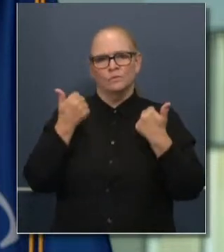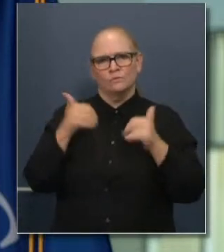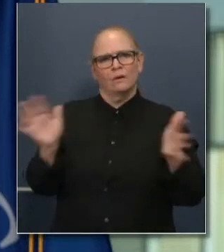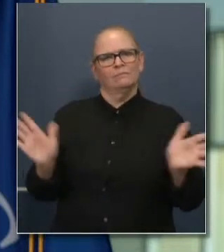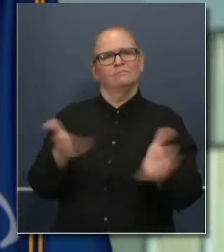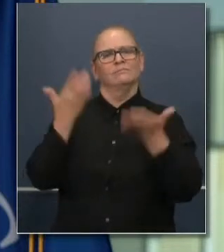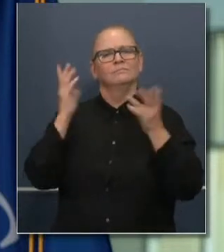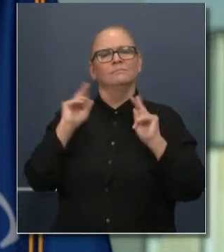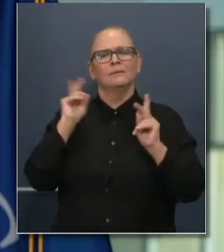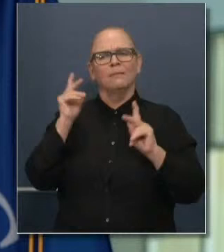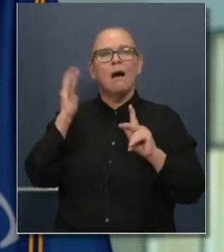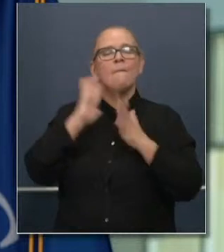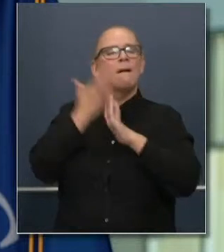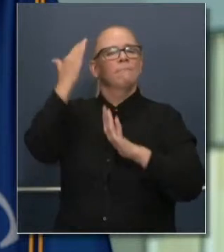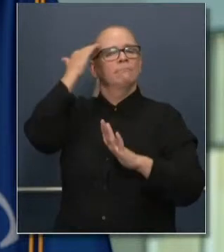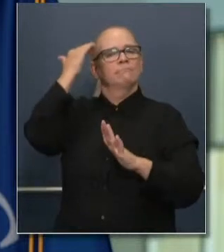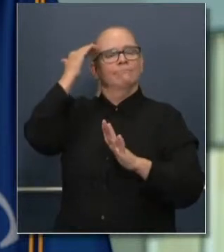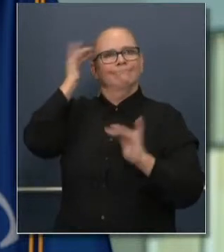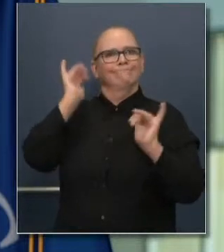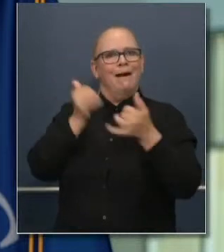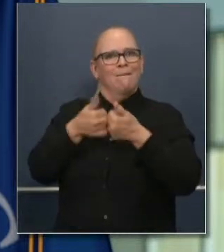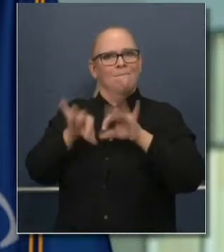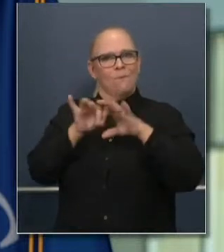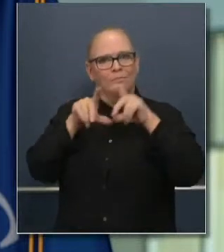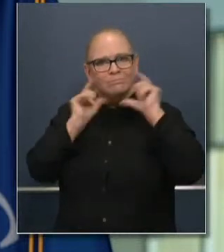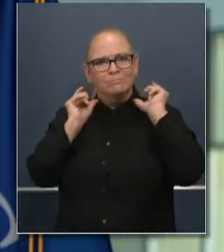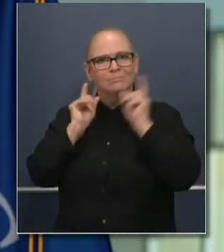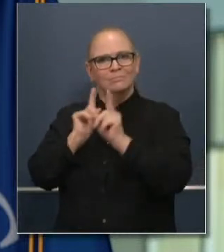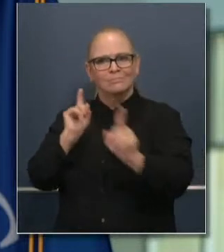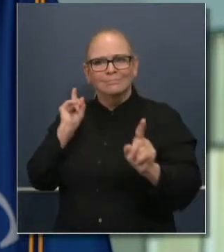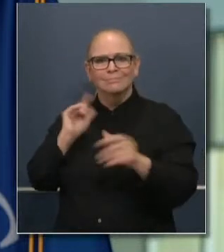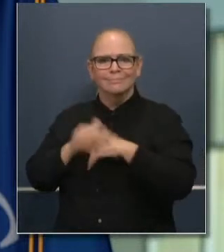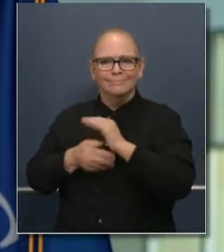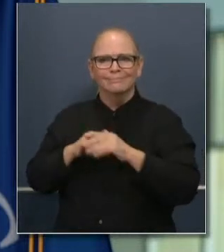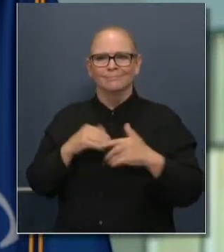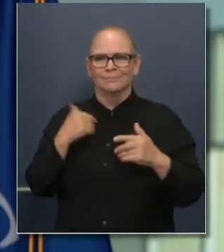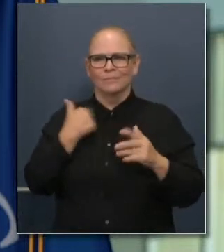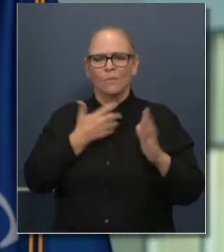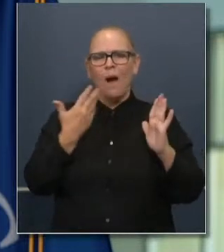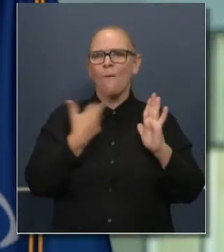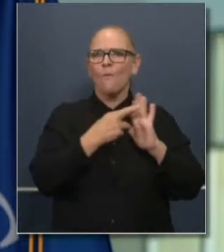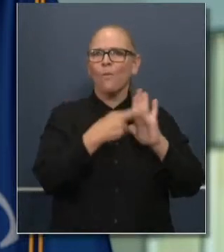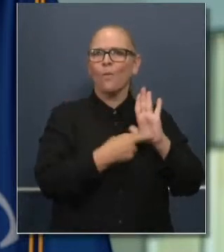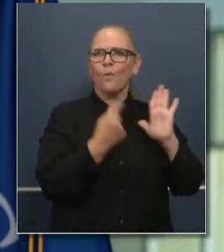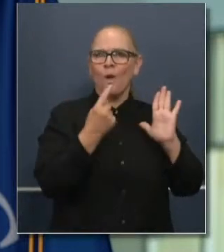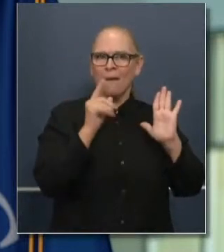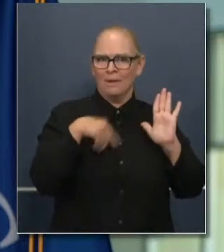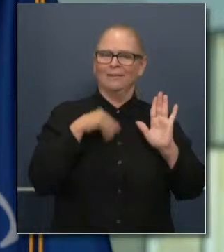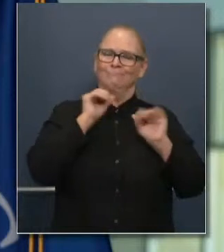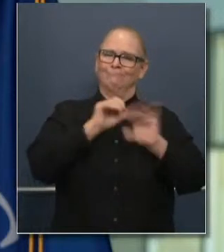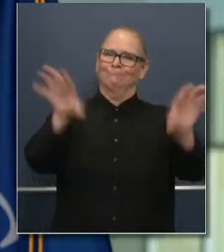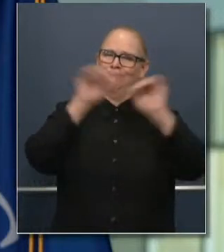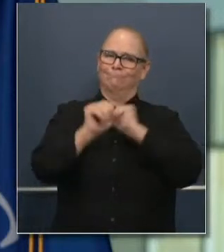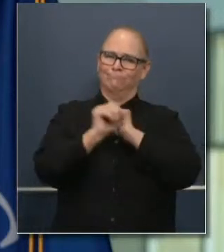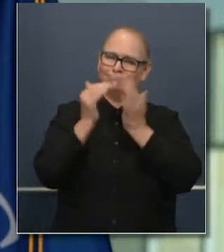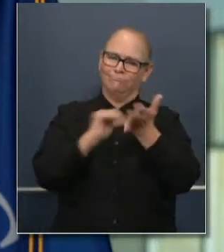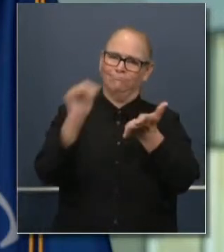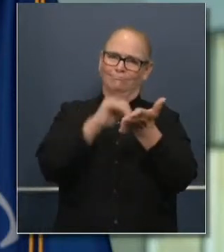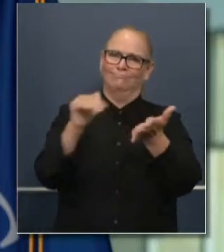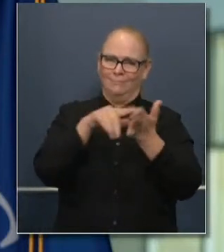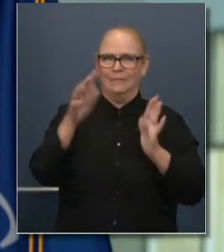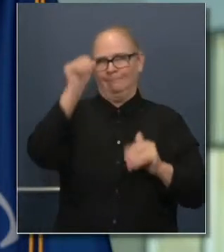awareness so everybody is made more familiar with the rules and regulations and practices